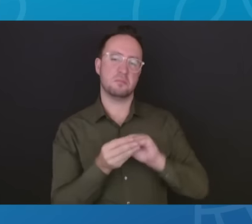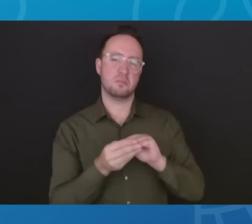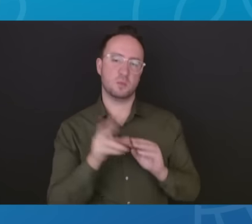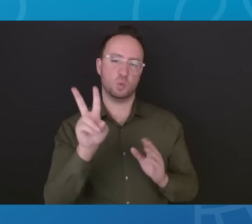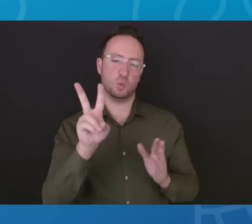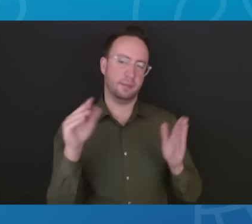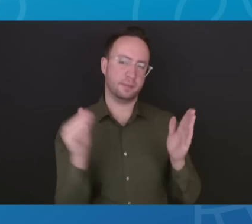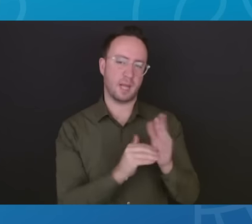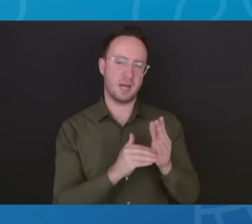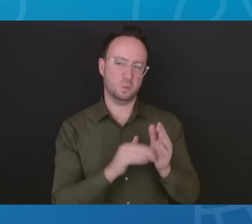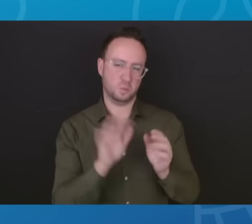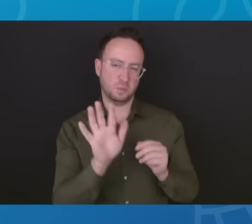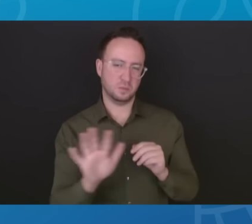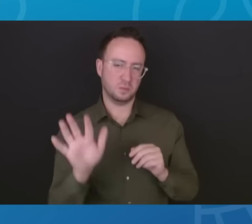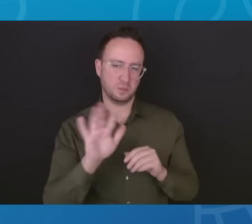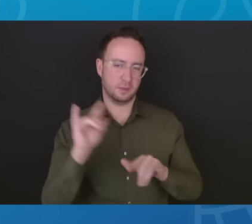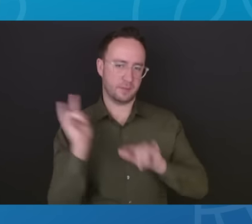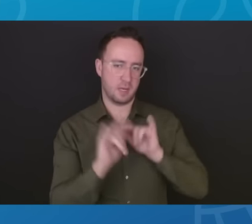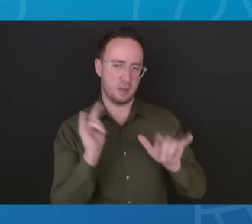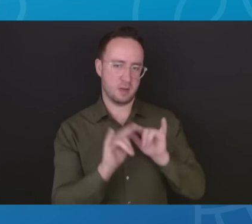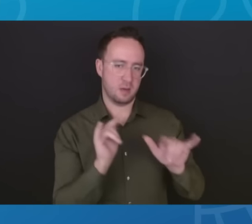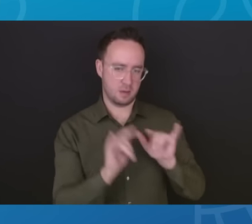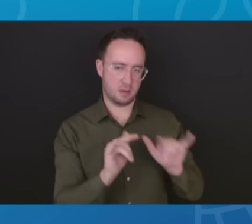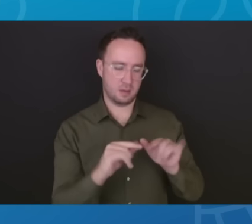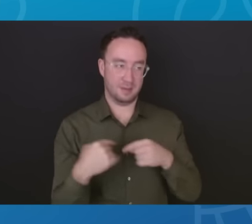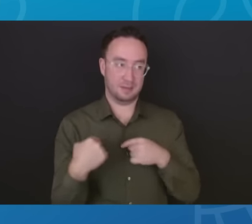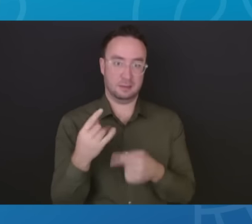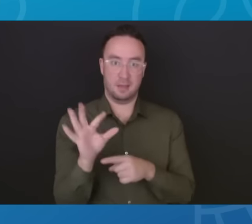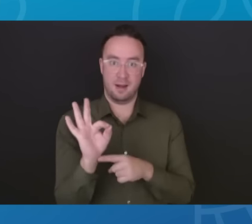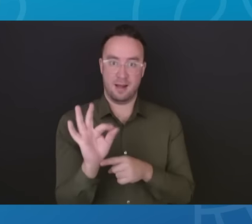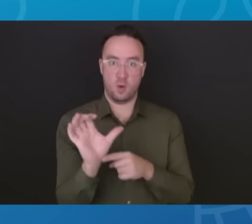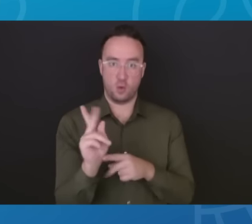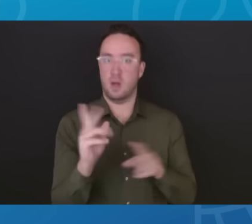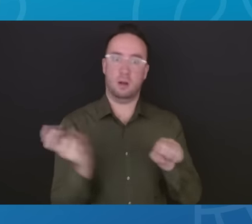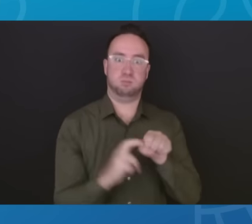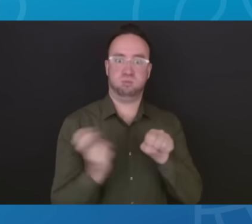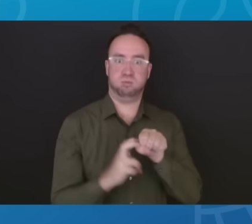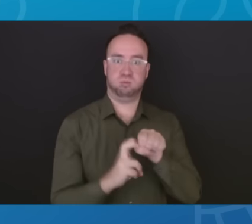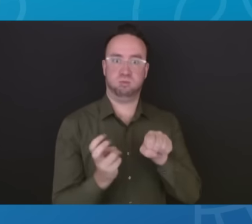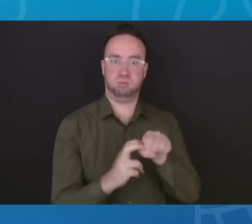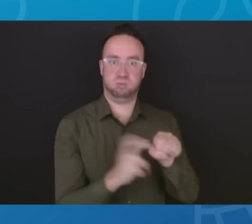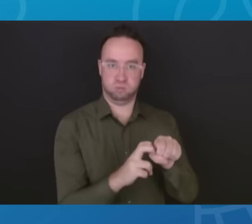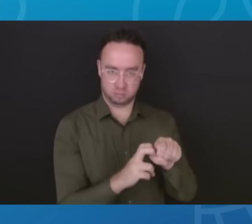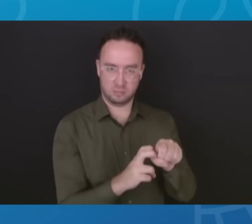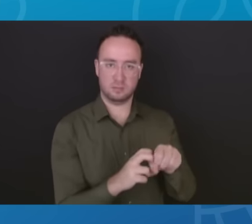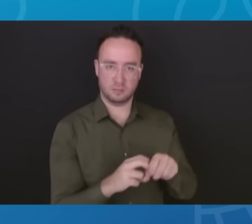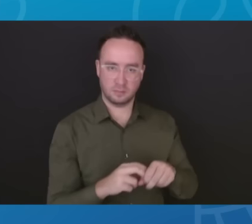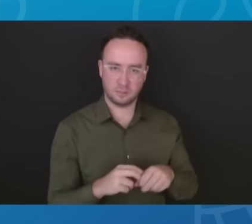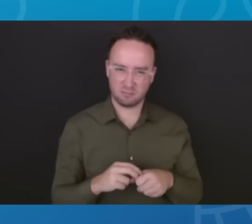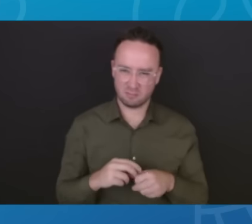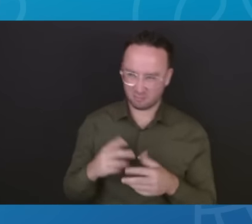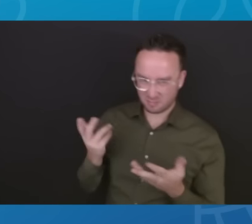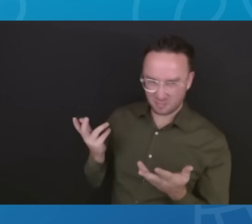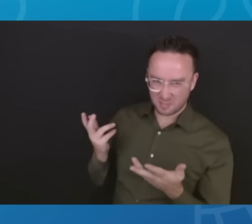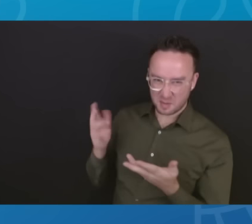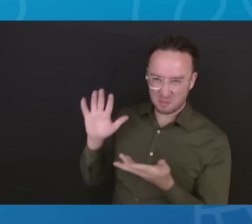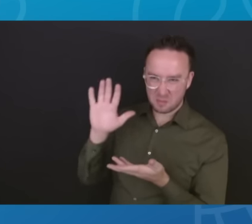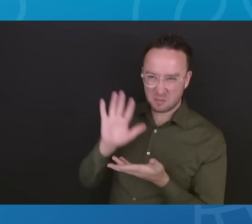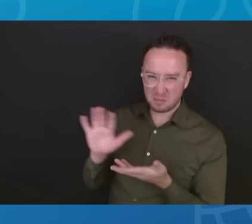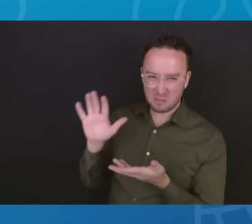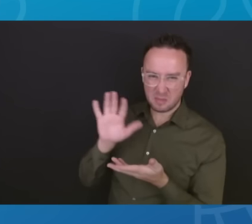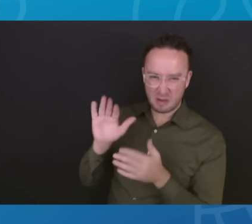900 people fill those seats, okay, and we continue to stay in contact with Americans. That's far less than half. So, and you've also said that like about